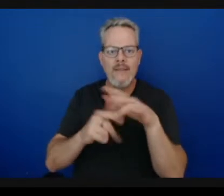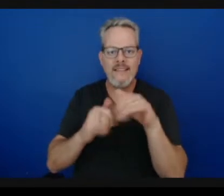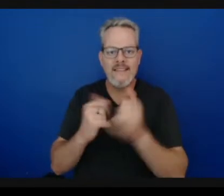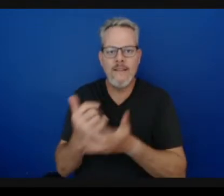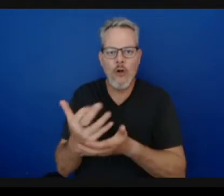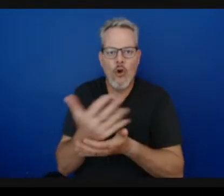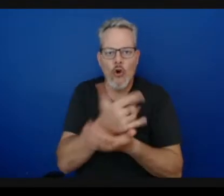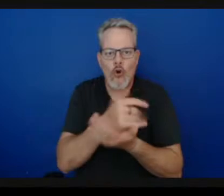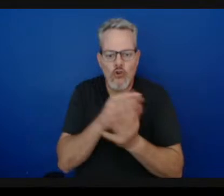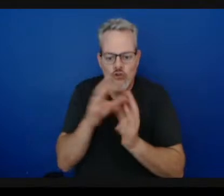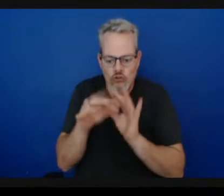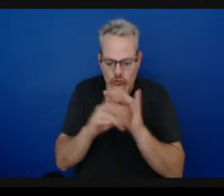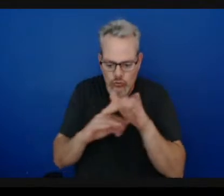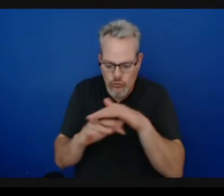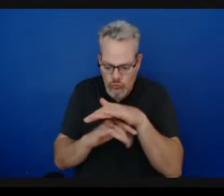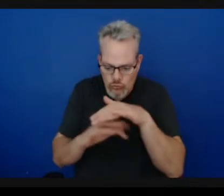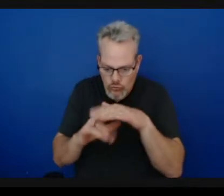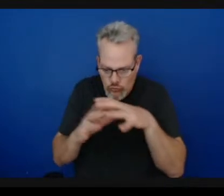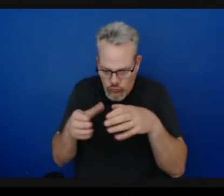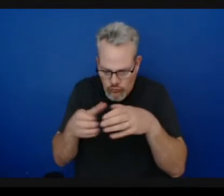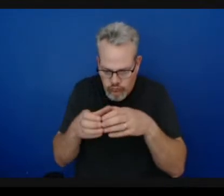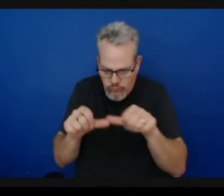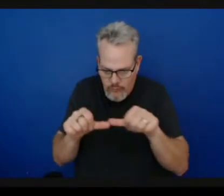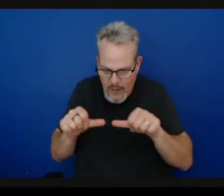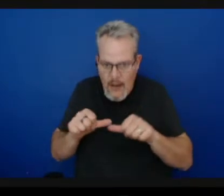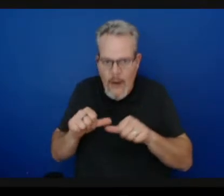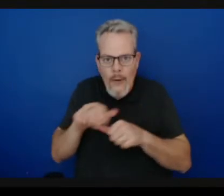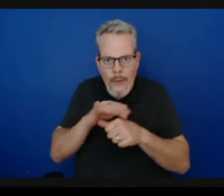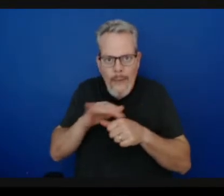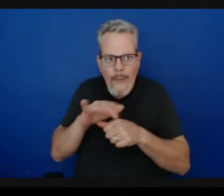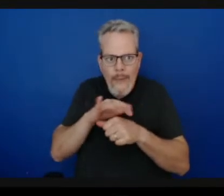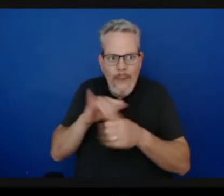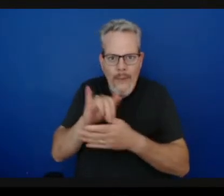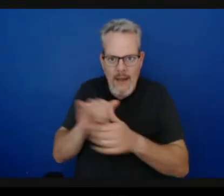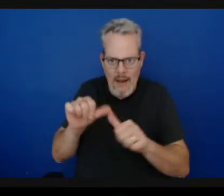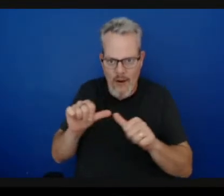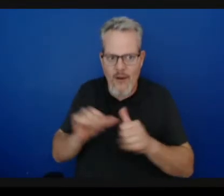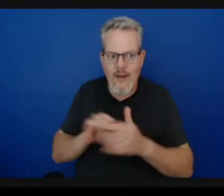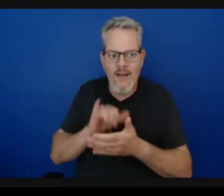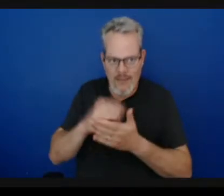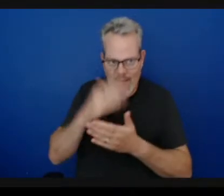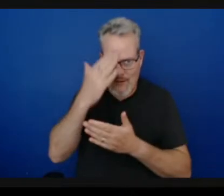land right here to be the one that moved the most this past week. And that's why we say that the